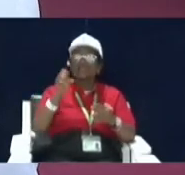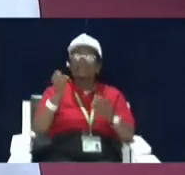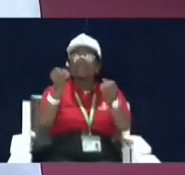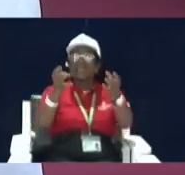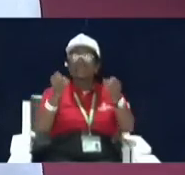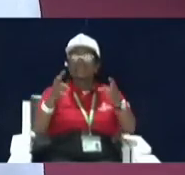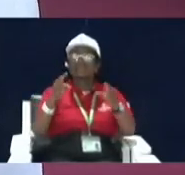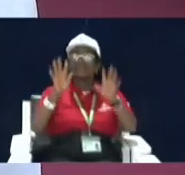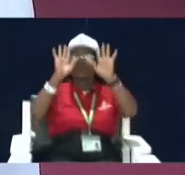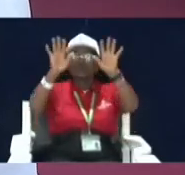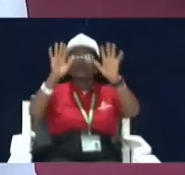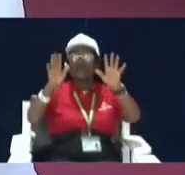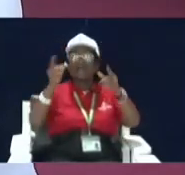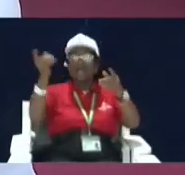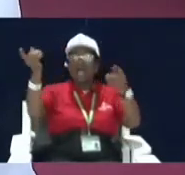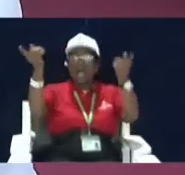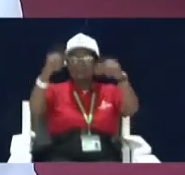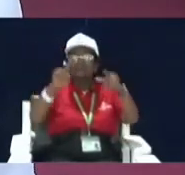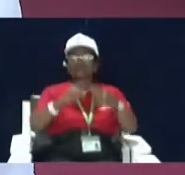happened to Peter that day.